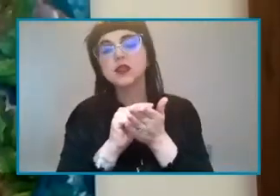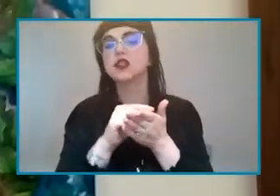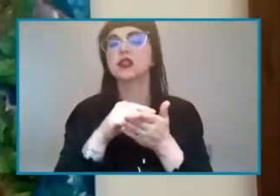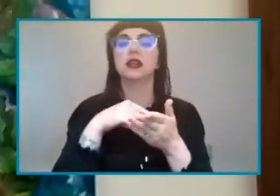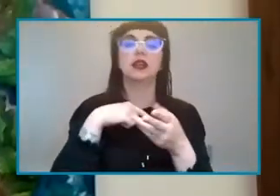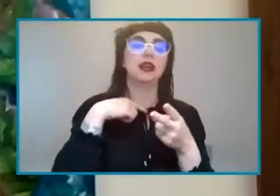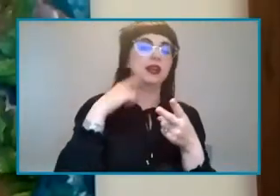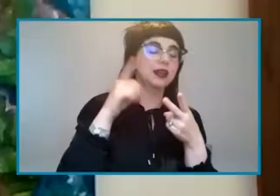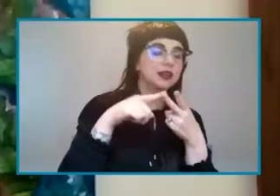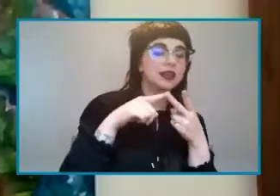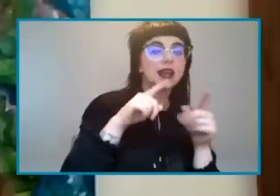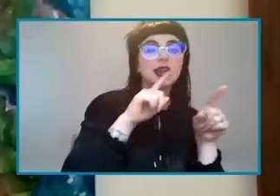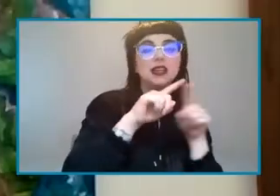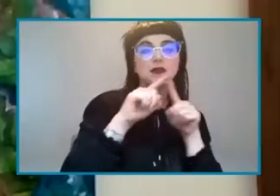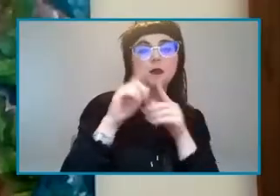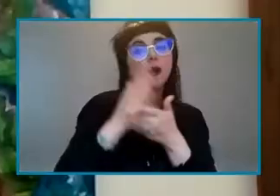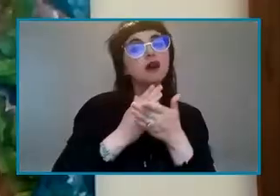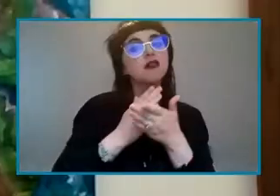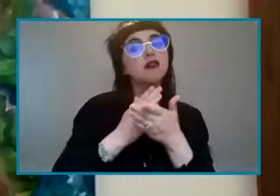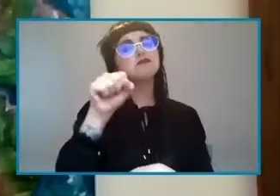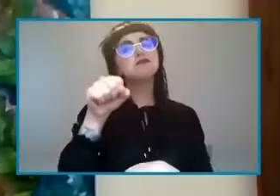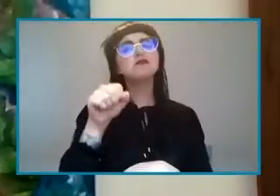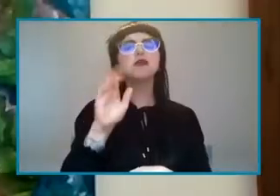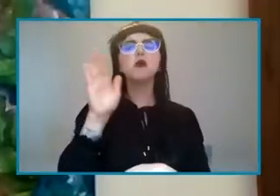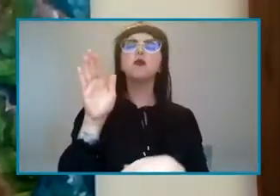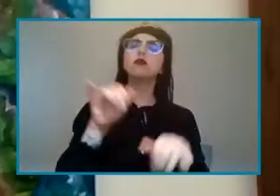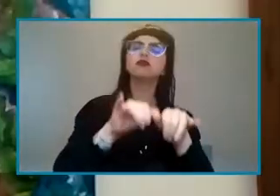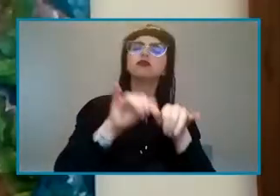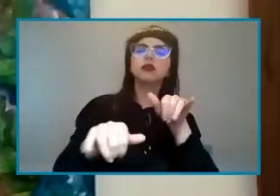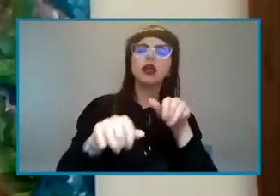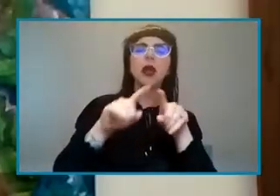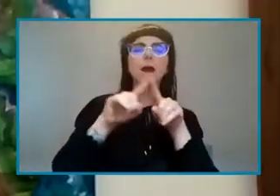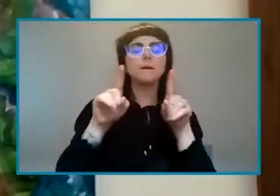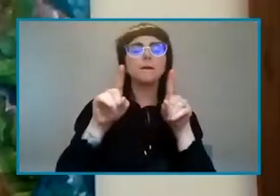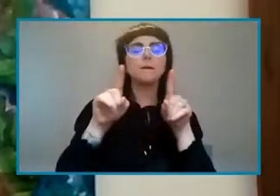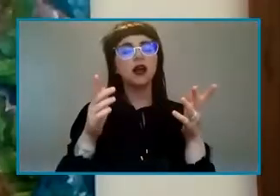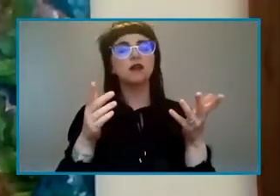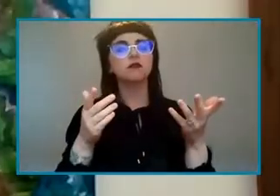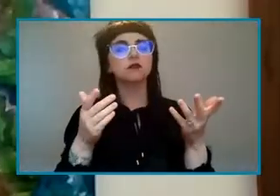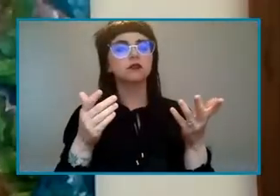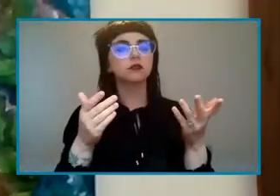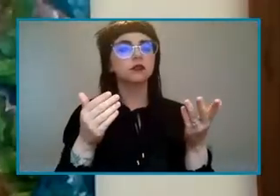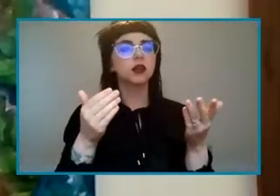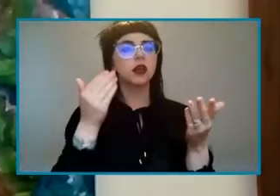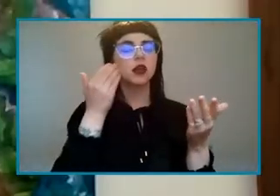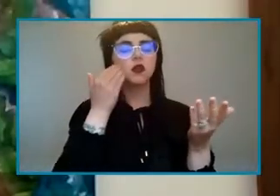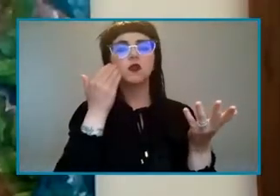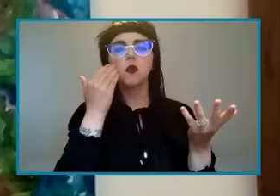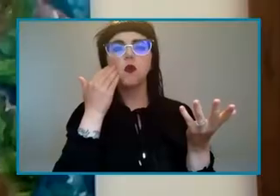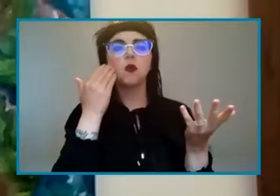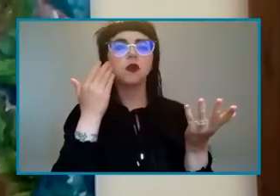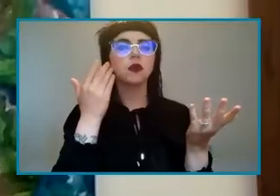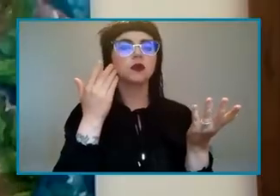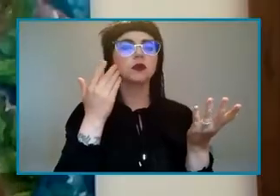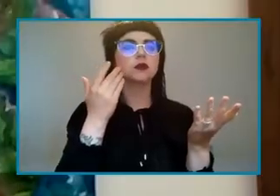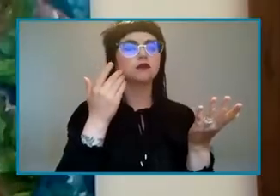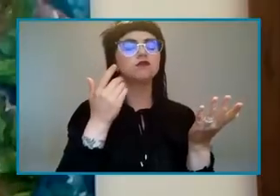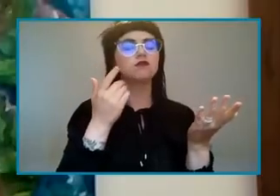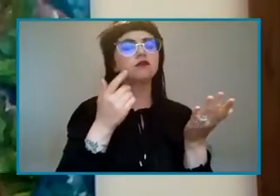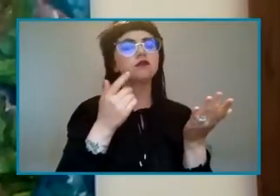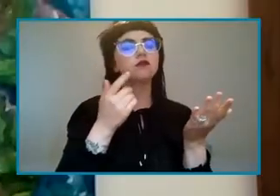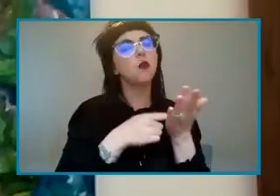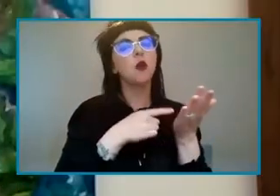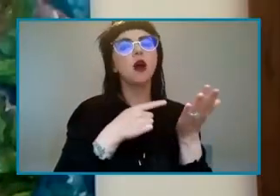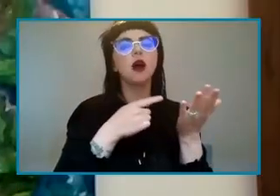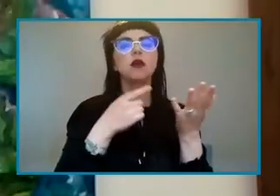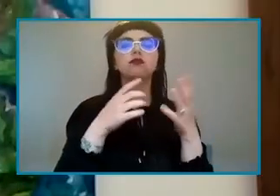that are going to be the same, and knowing what those pieces are, well, just is going to allow us to build out that thinking process between all the different